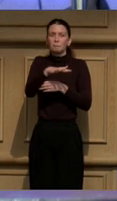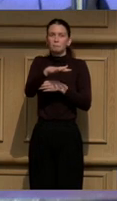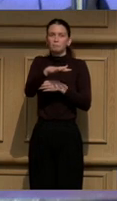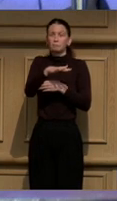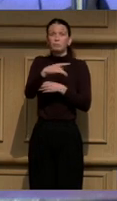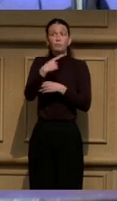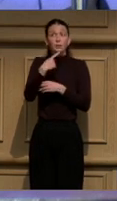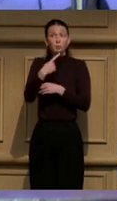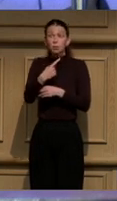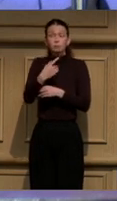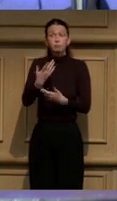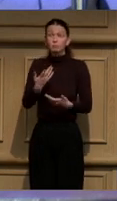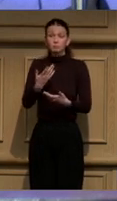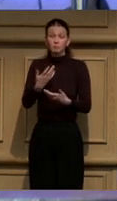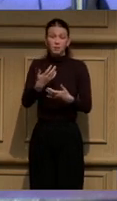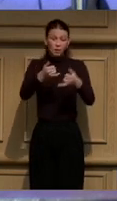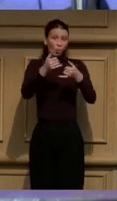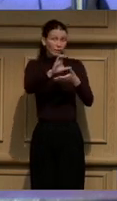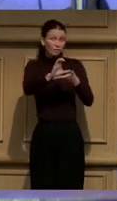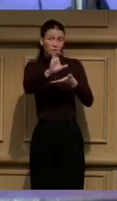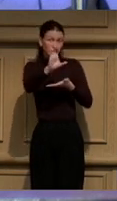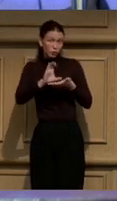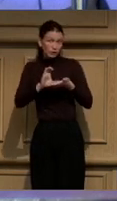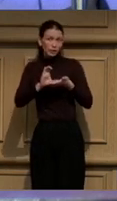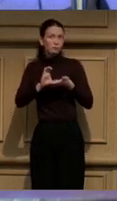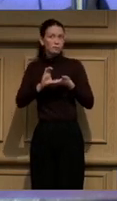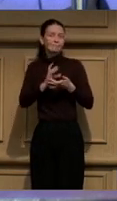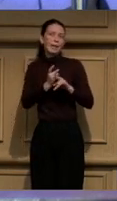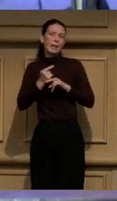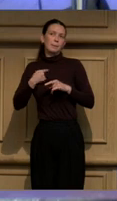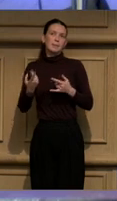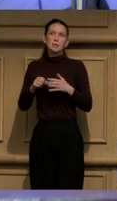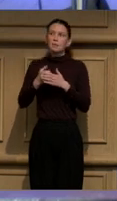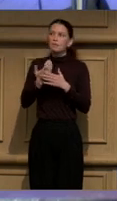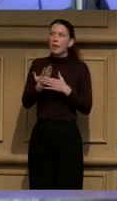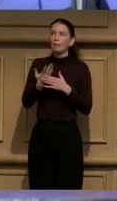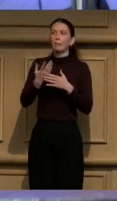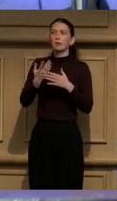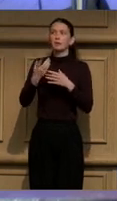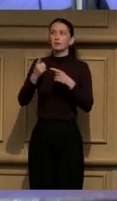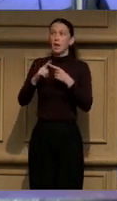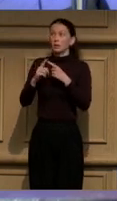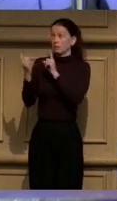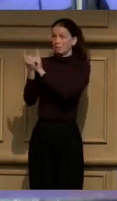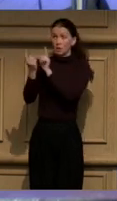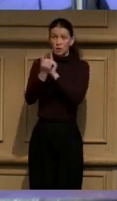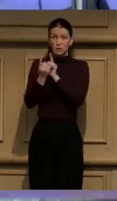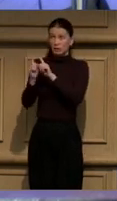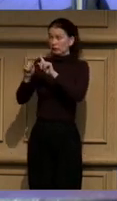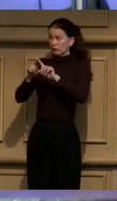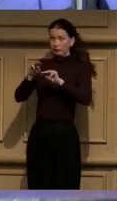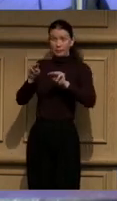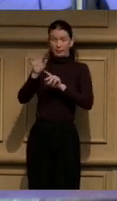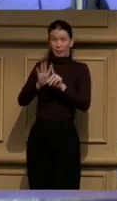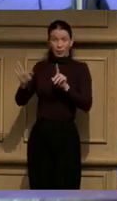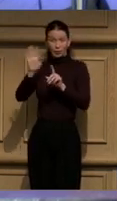but it just helped me to develop it more, and meeting all these new people in Europe and these places